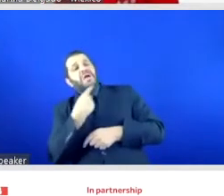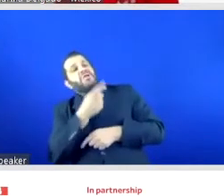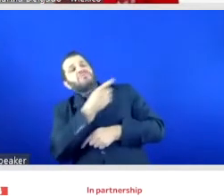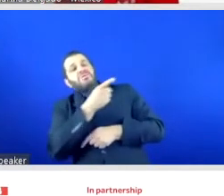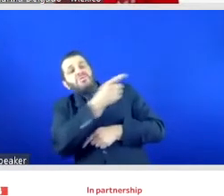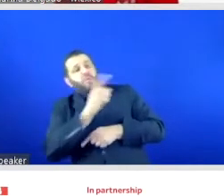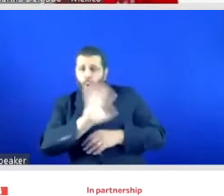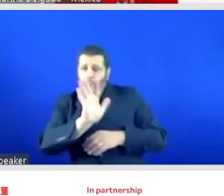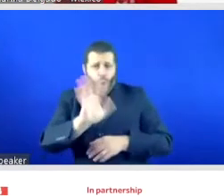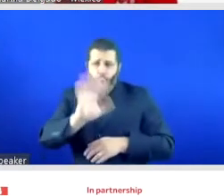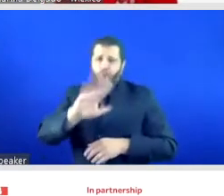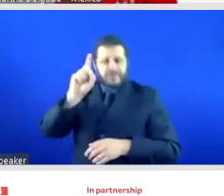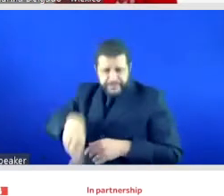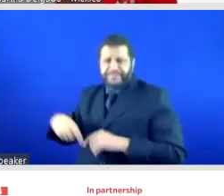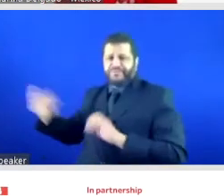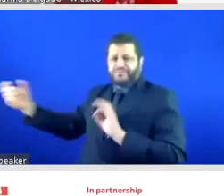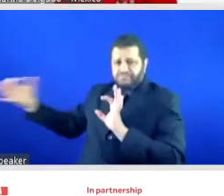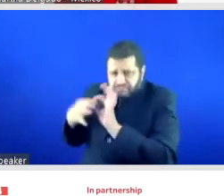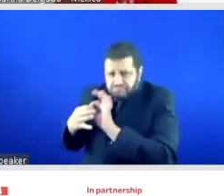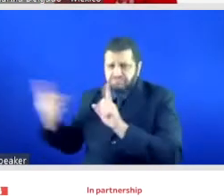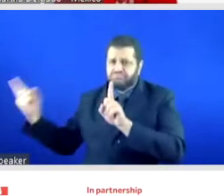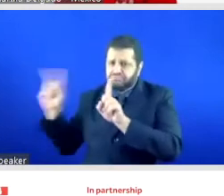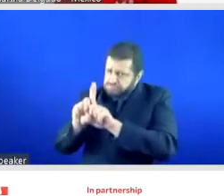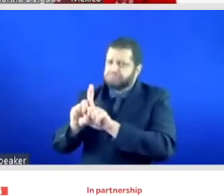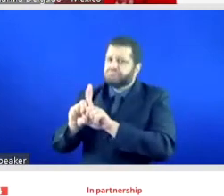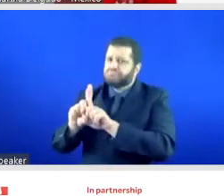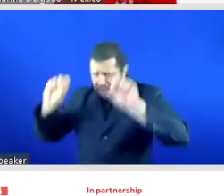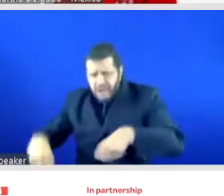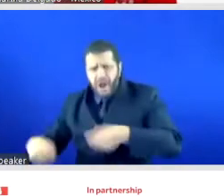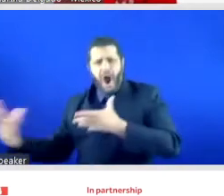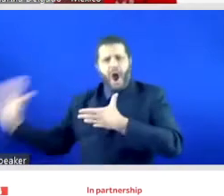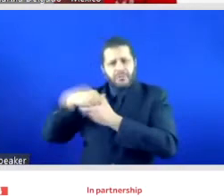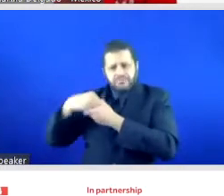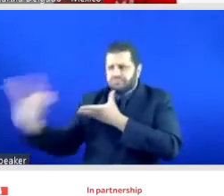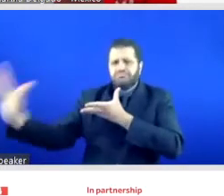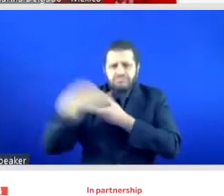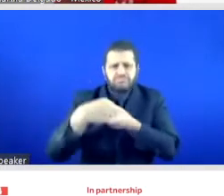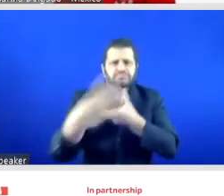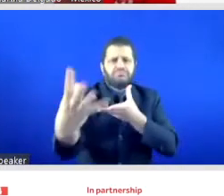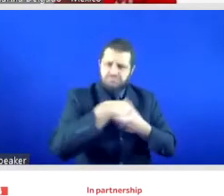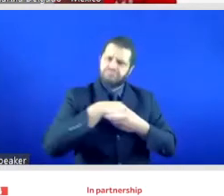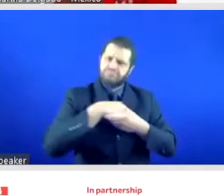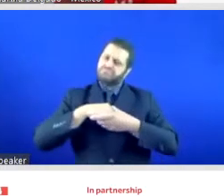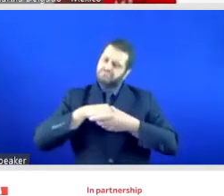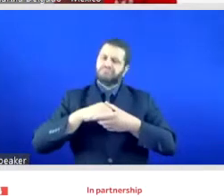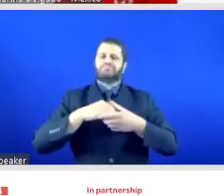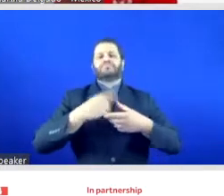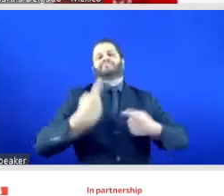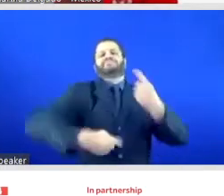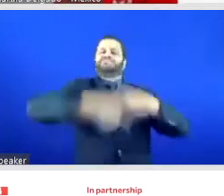to the first one. It's inclusion. You know, young people should be part of decision-making processes. They should be part of, you